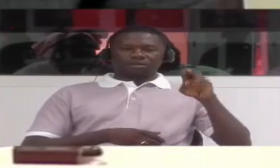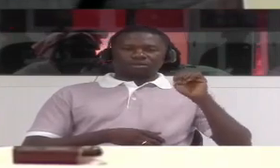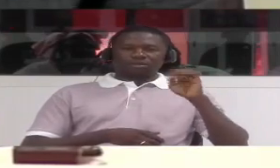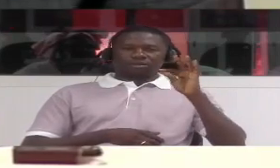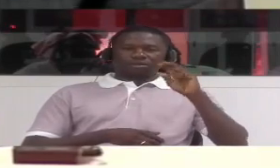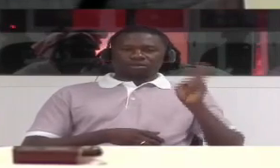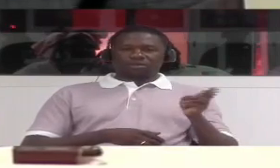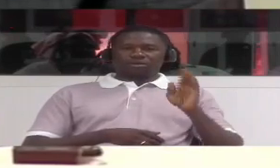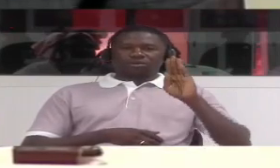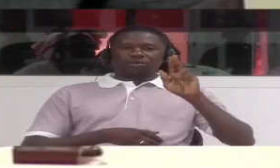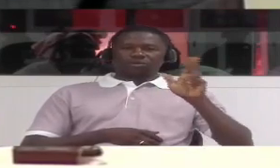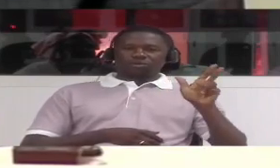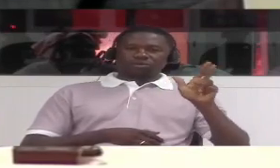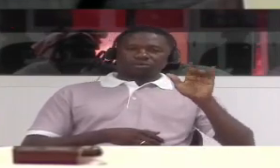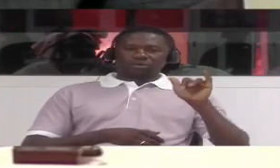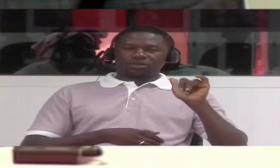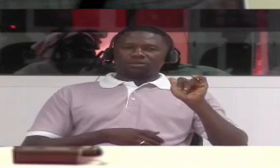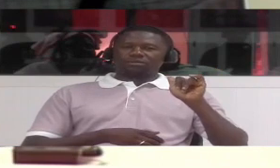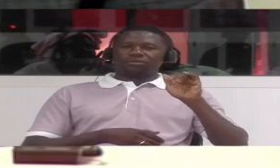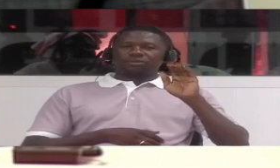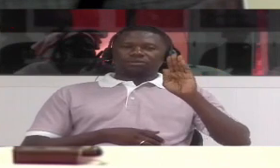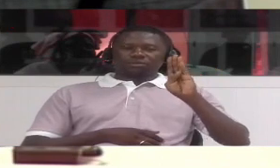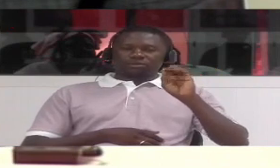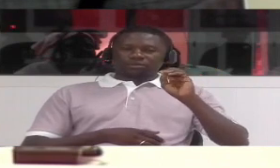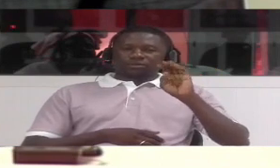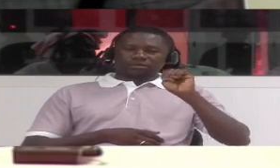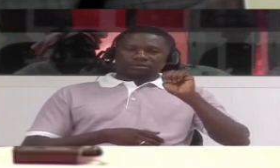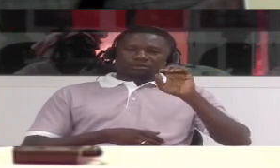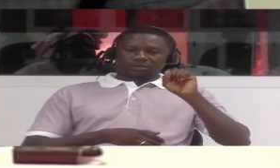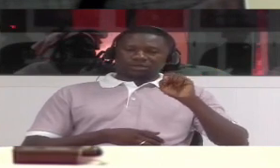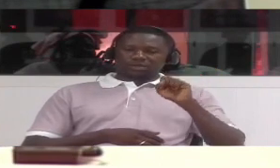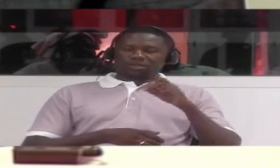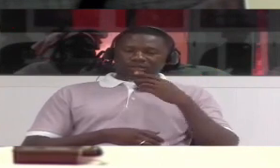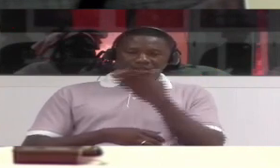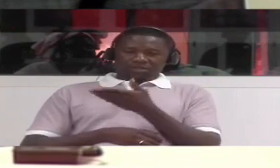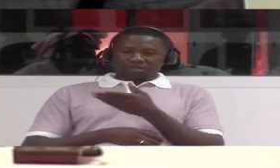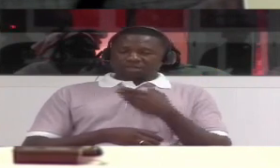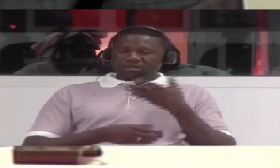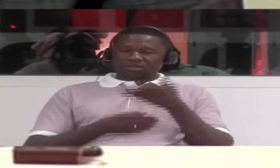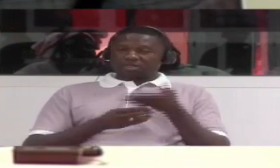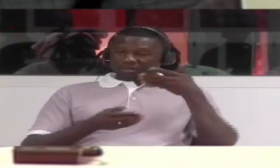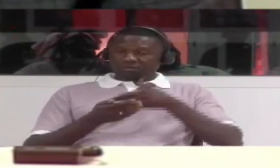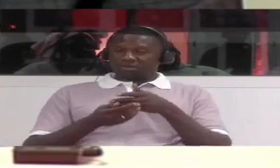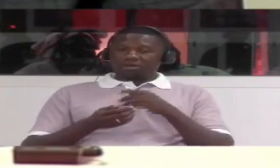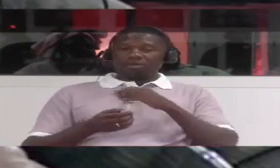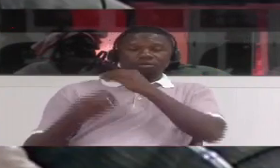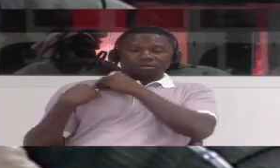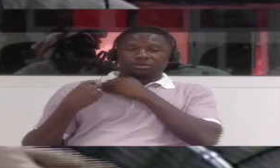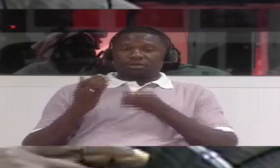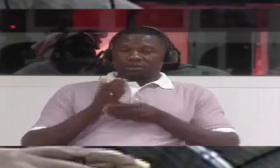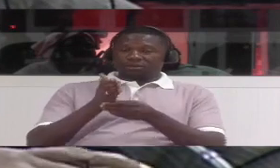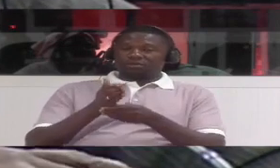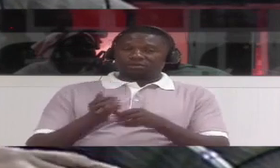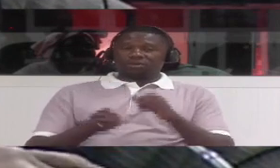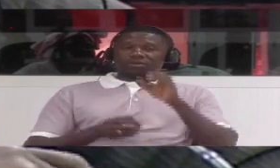proprietor of the Daily Observer newspaper in the Gambia. He came here as a refugee from